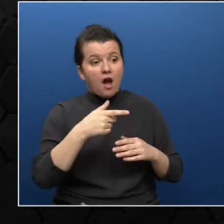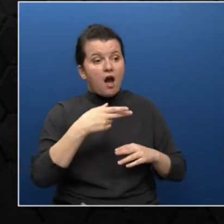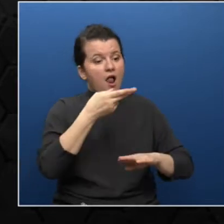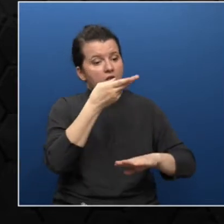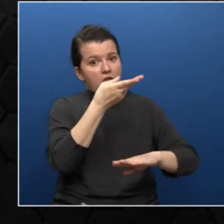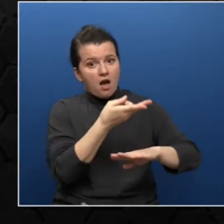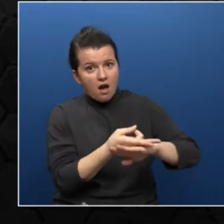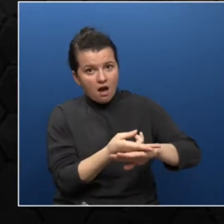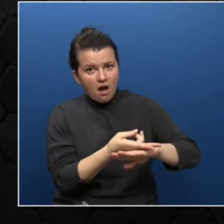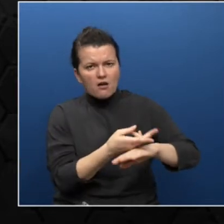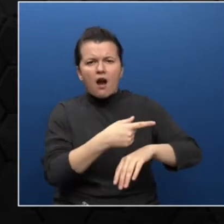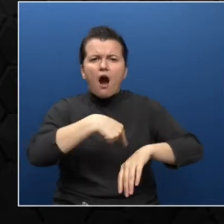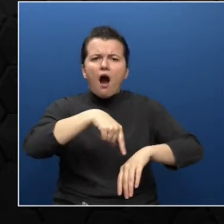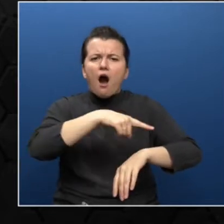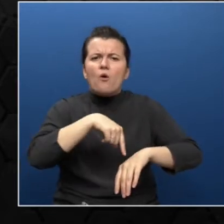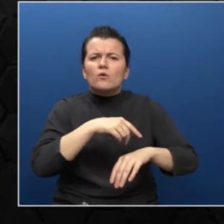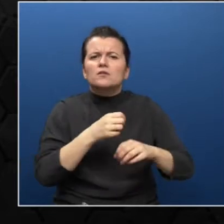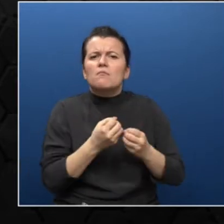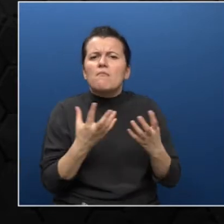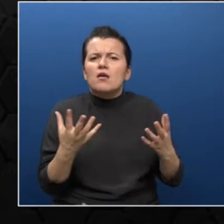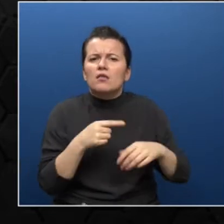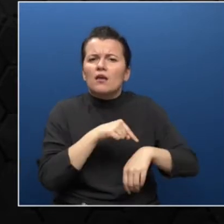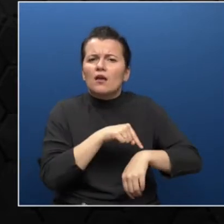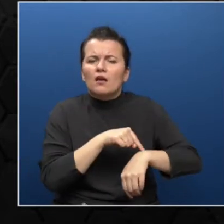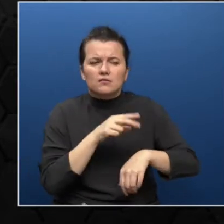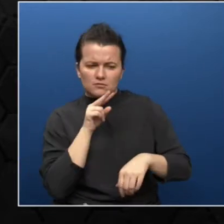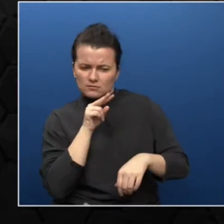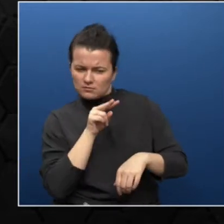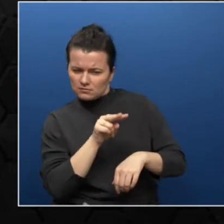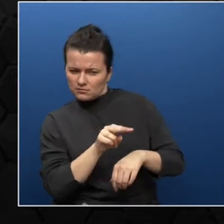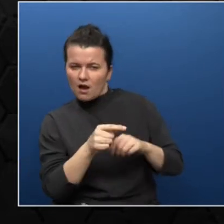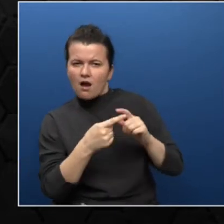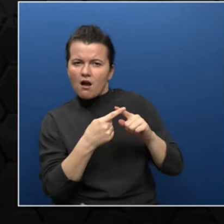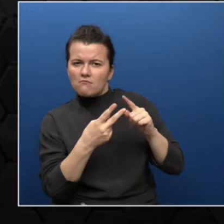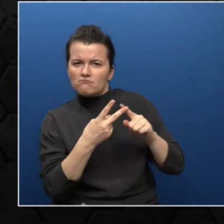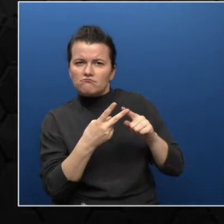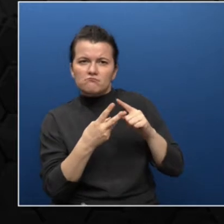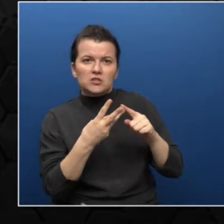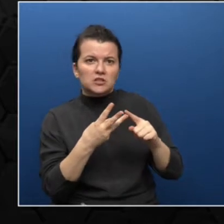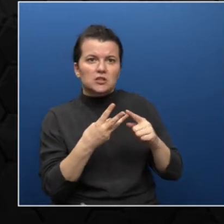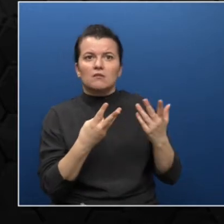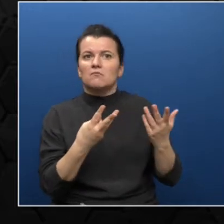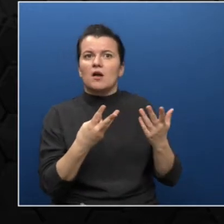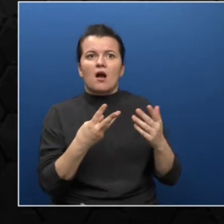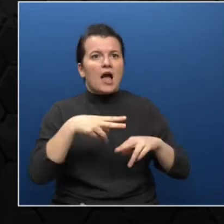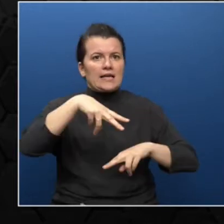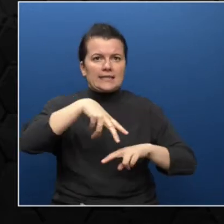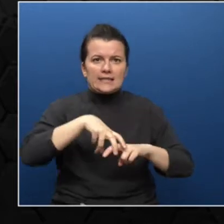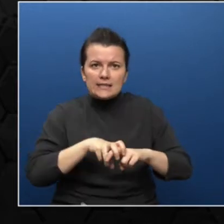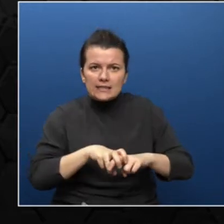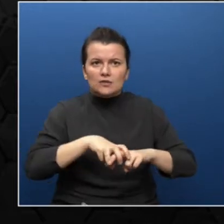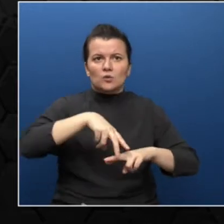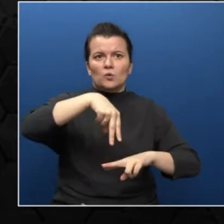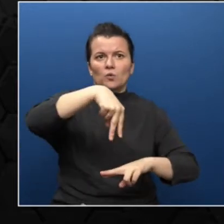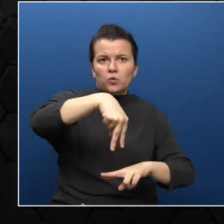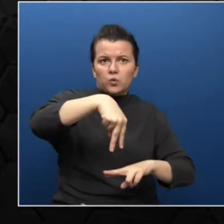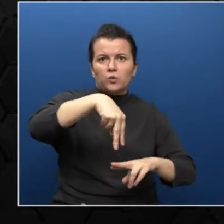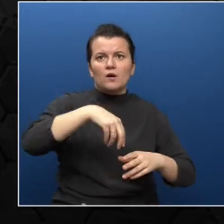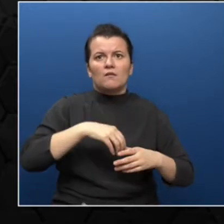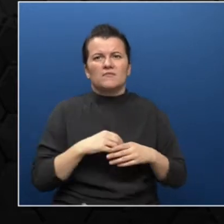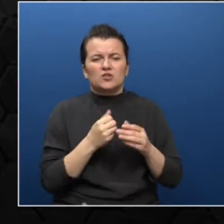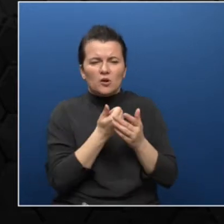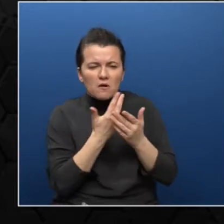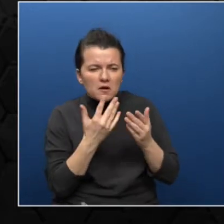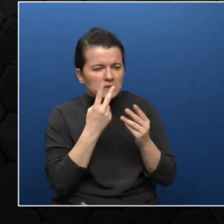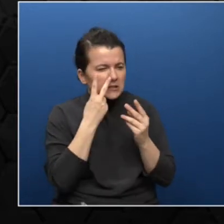many hours do they sit, things like that. If we can be able to monitor these things for a period